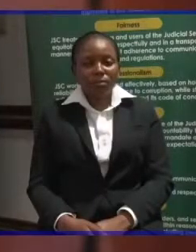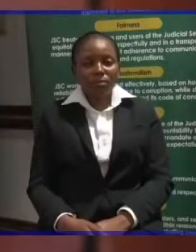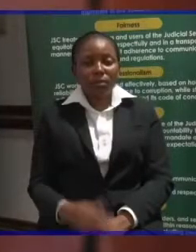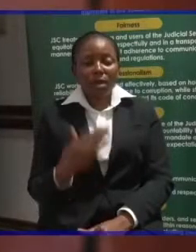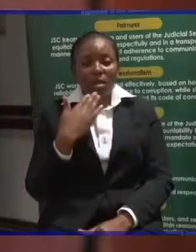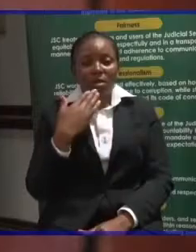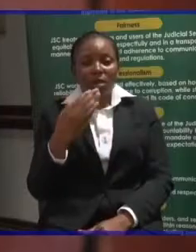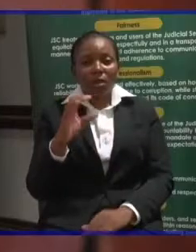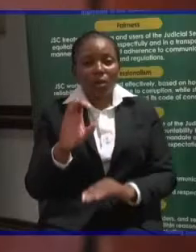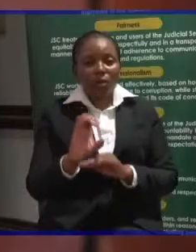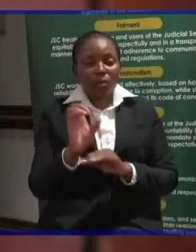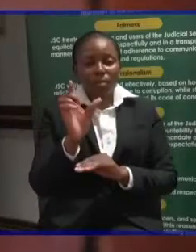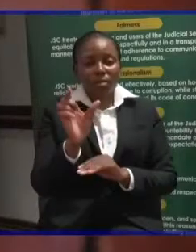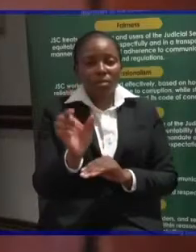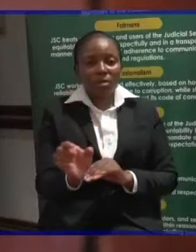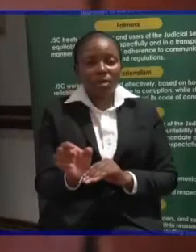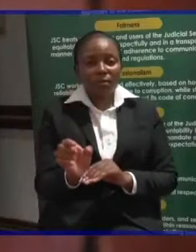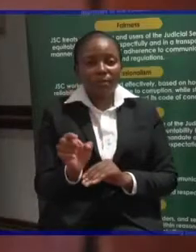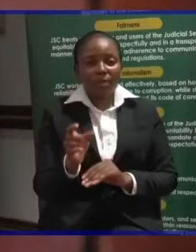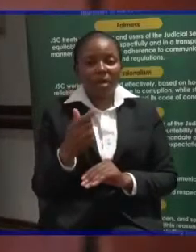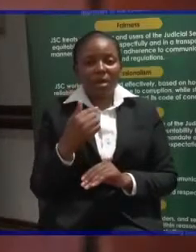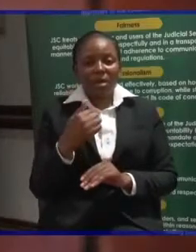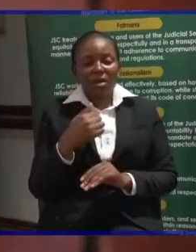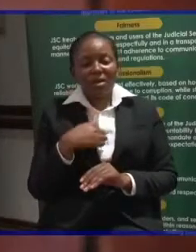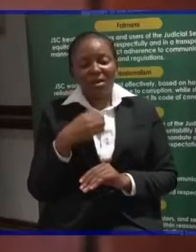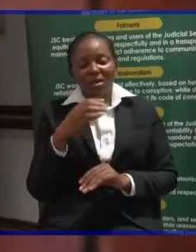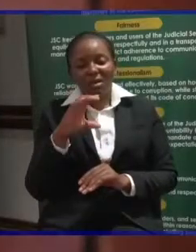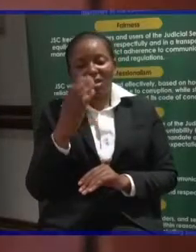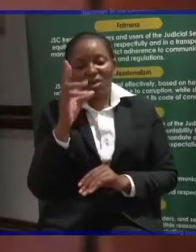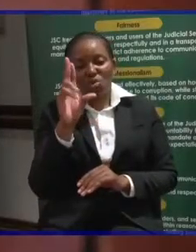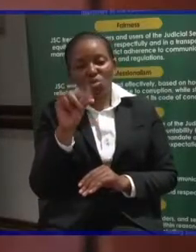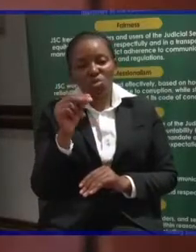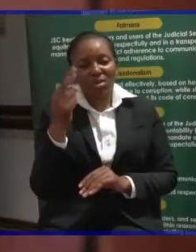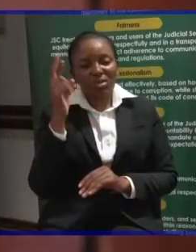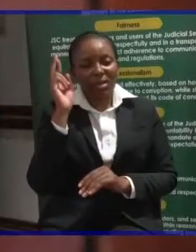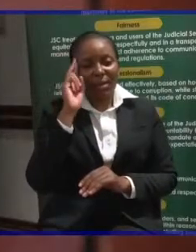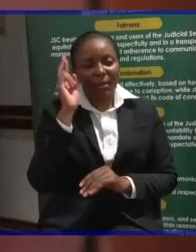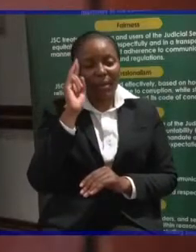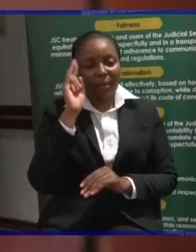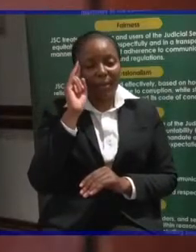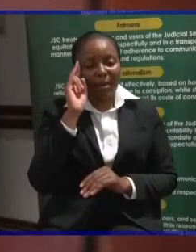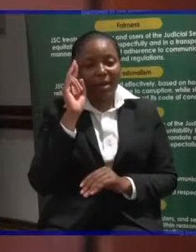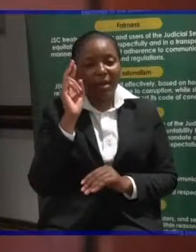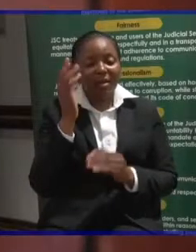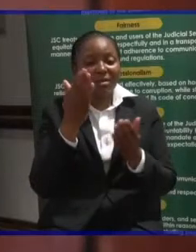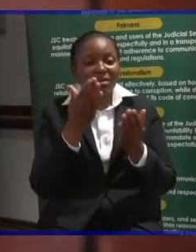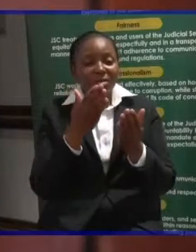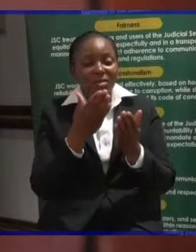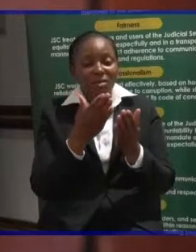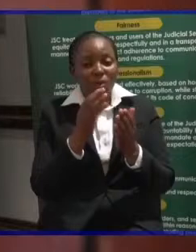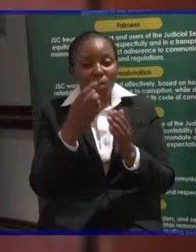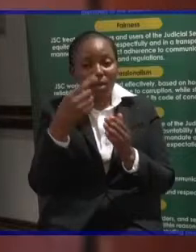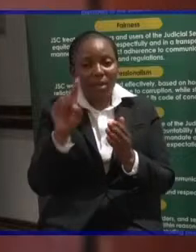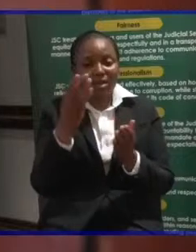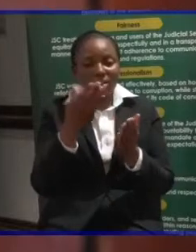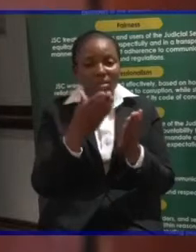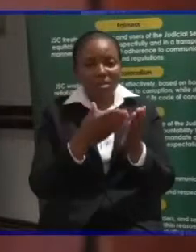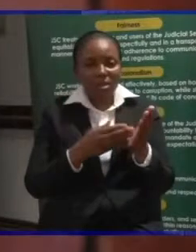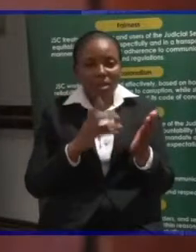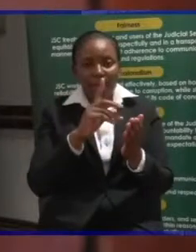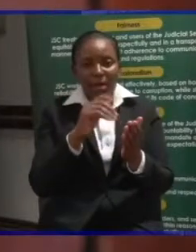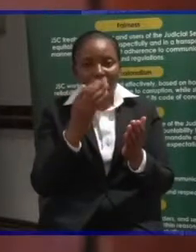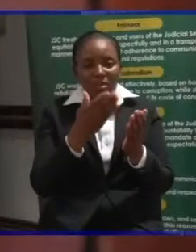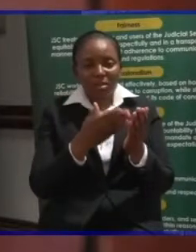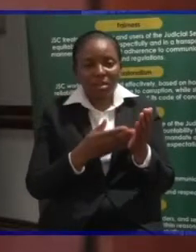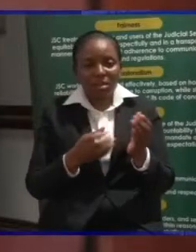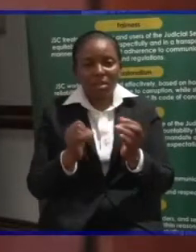Thank you, Commissioner. I can't recall the exact section of head, but there is a section which was